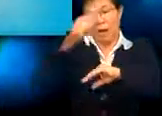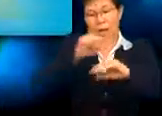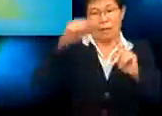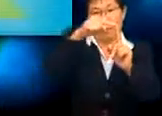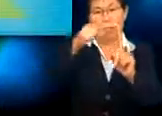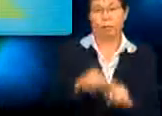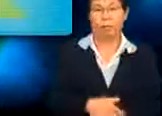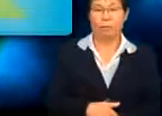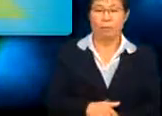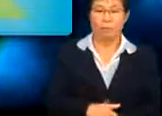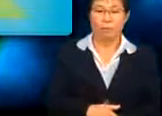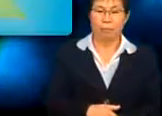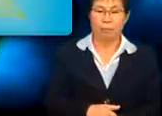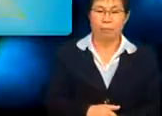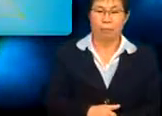point.